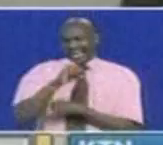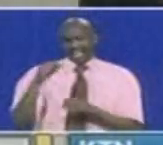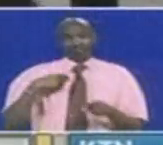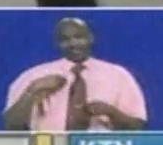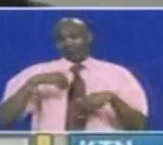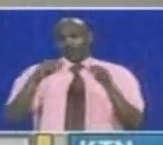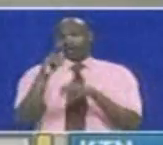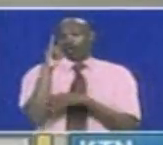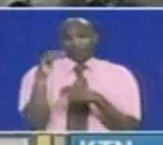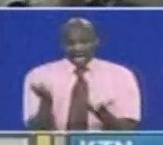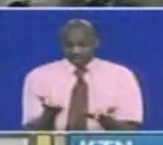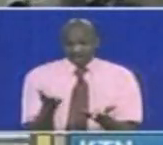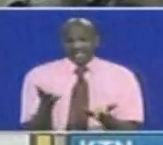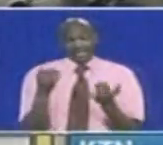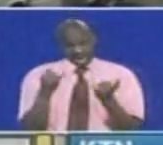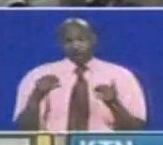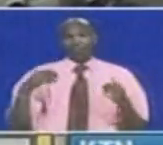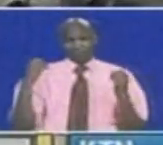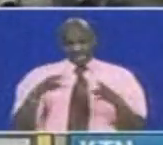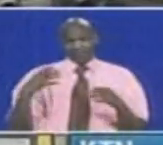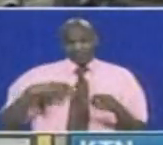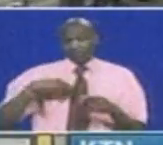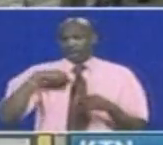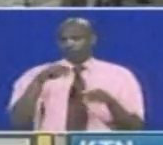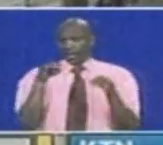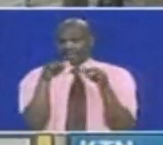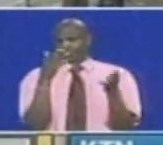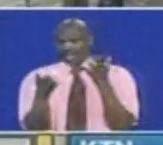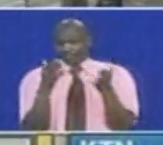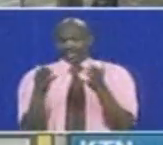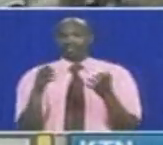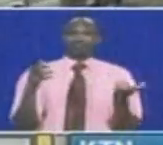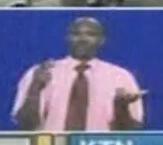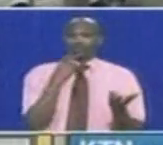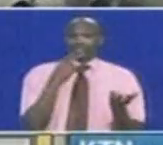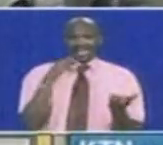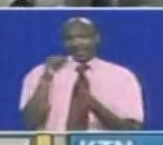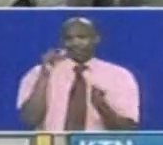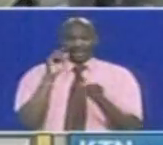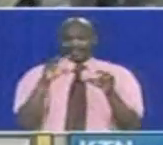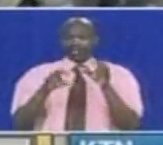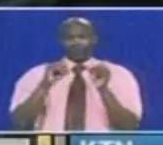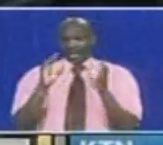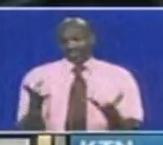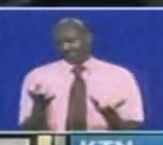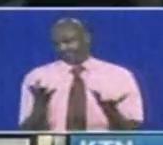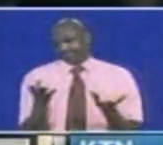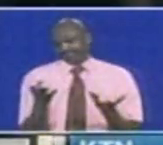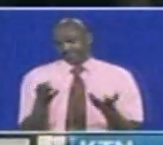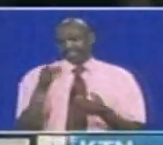rules, commuters are now bracing themselves for a transport crisis come Tuesday. Wilkes Tanyabwa, KTN.